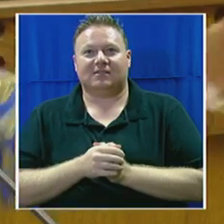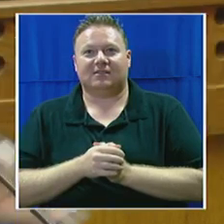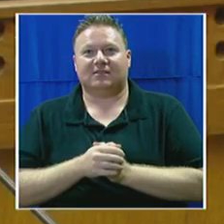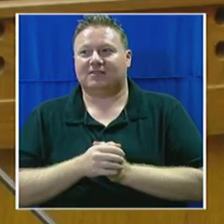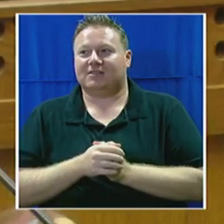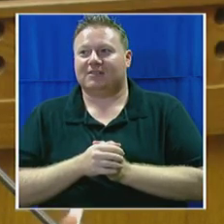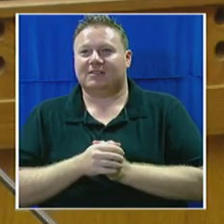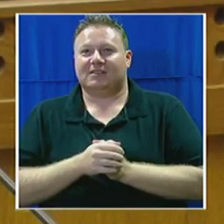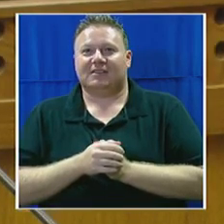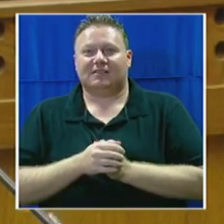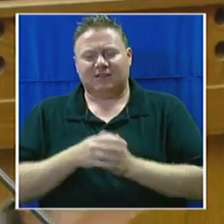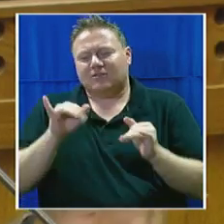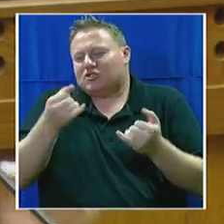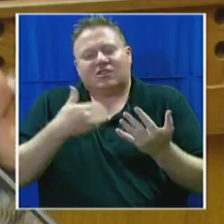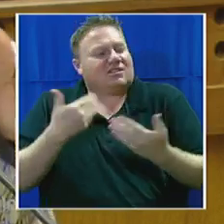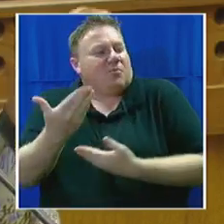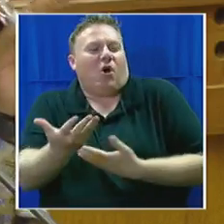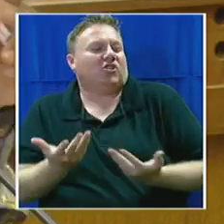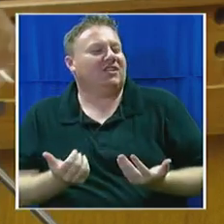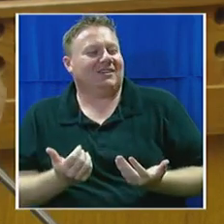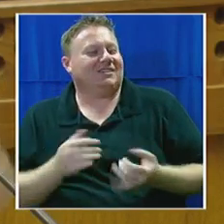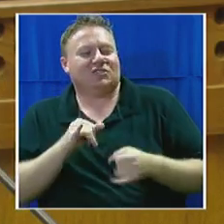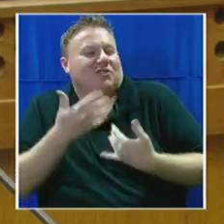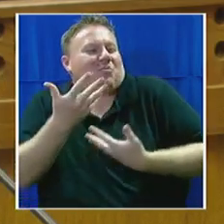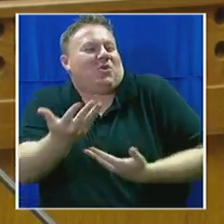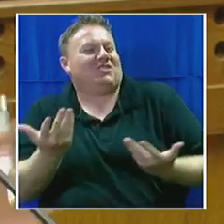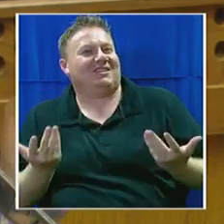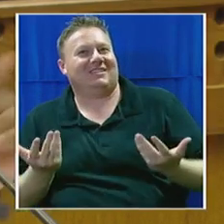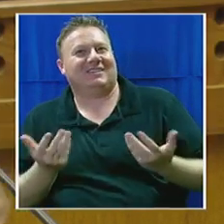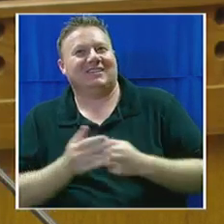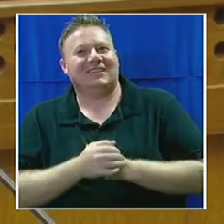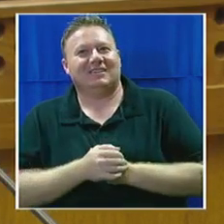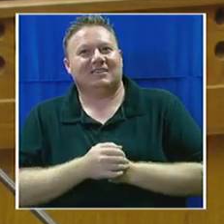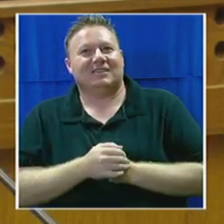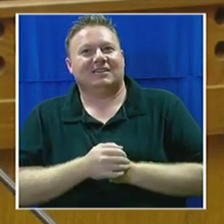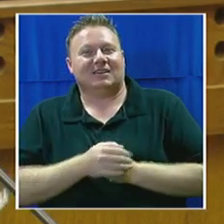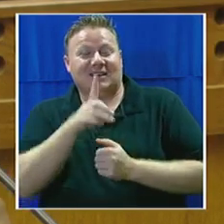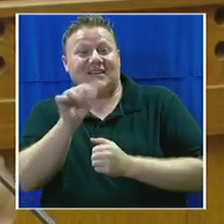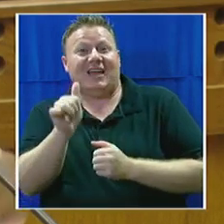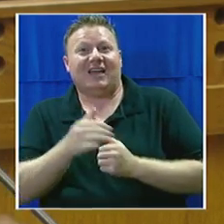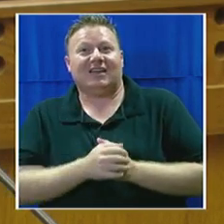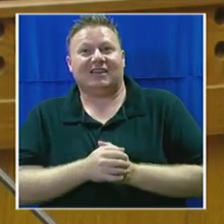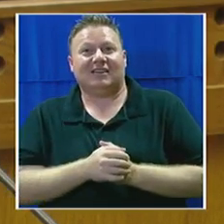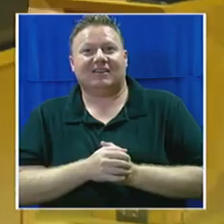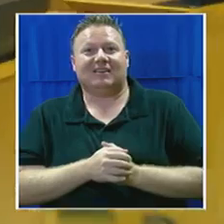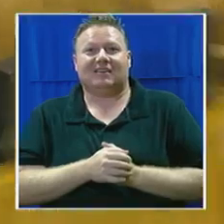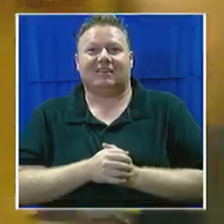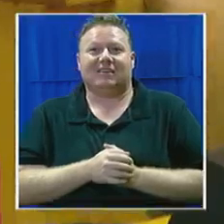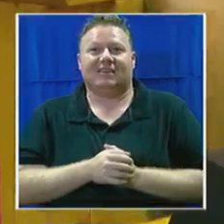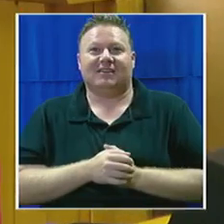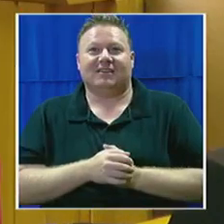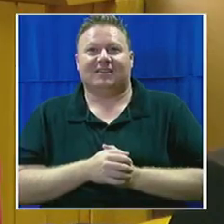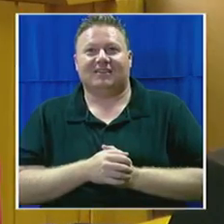That was just in passing. That was just in passing. Let me deal with the DA. Hey, Chair.